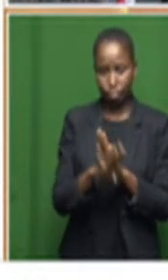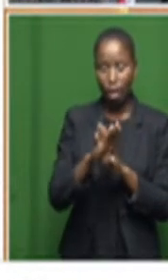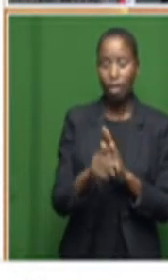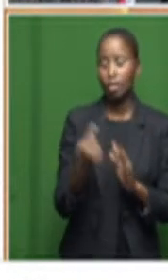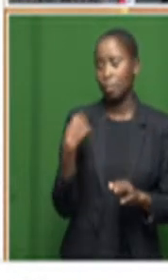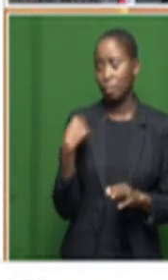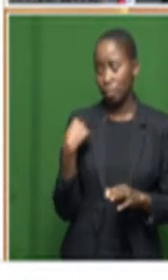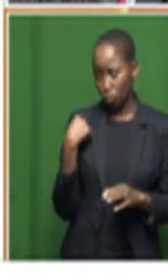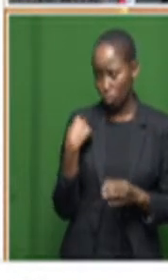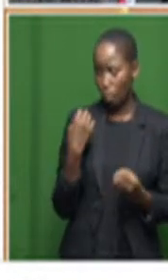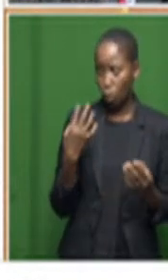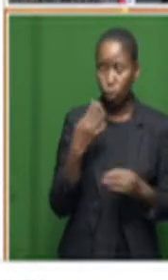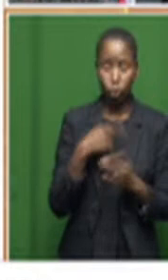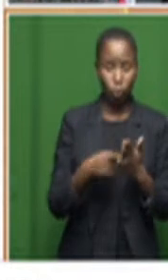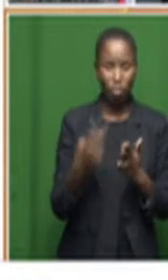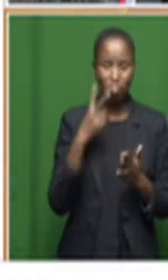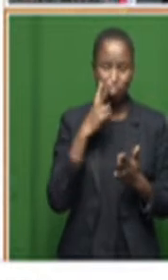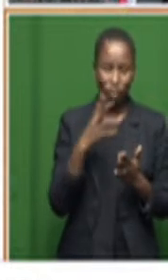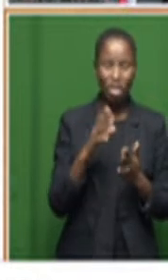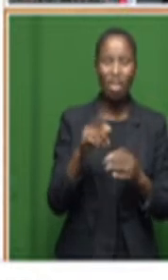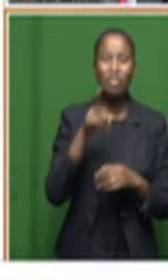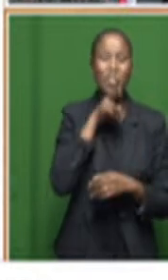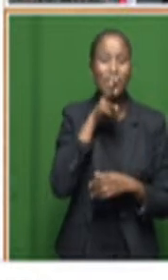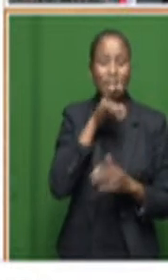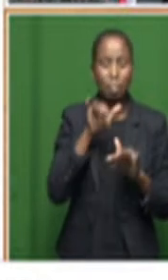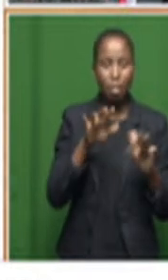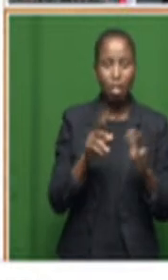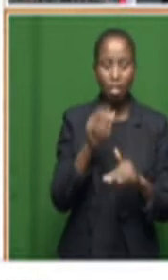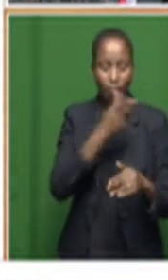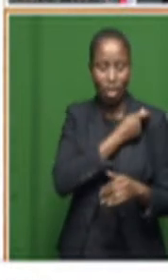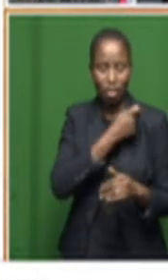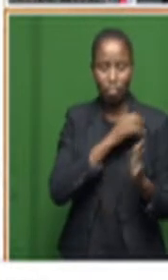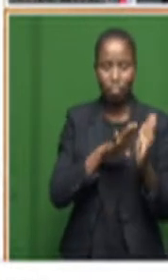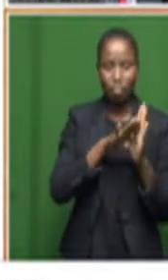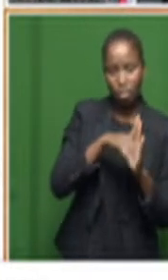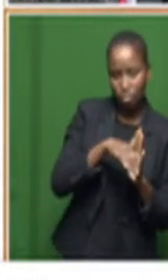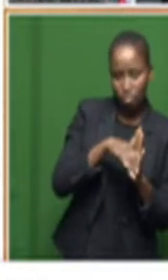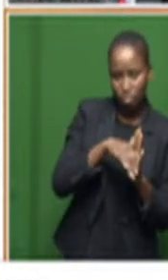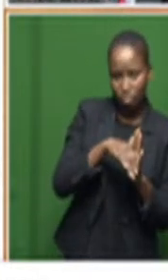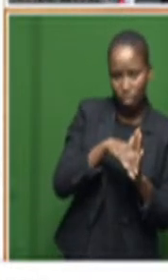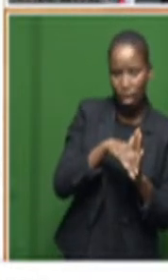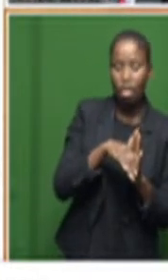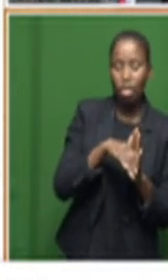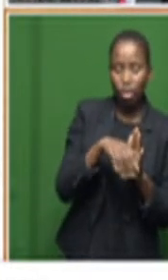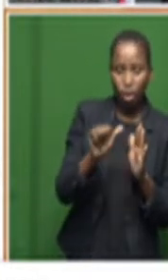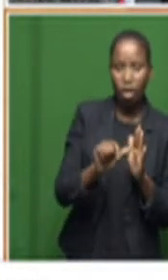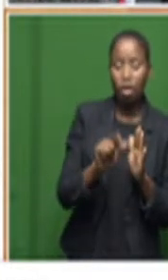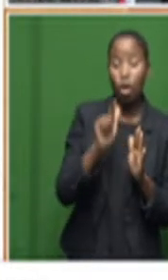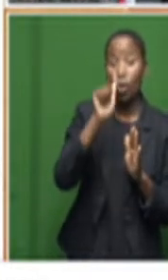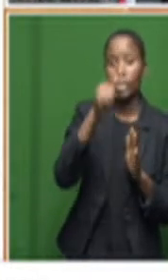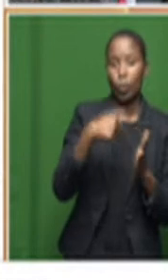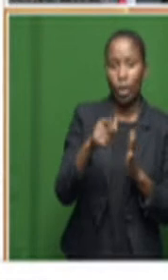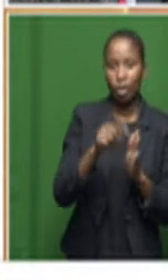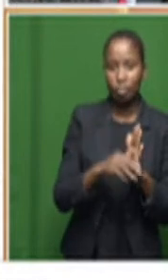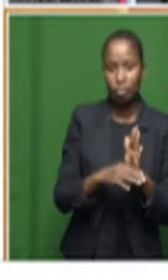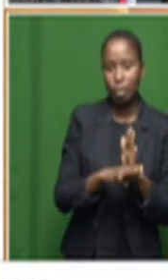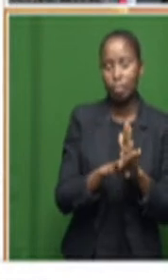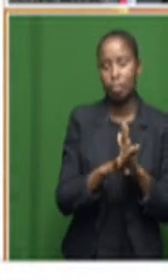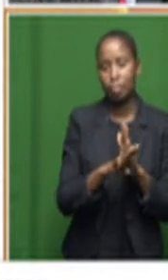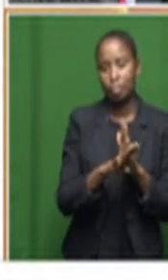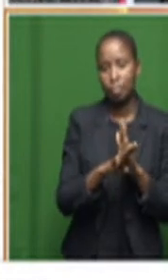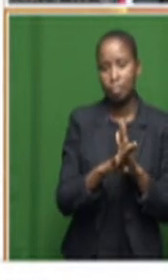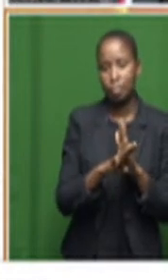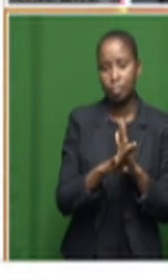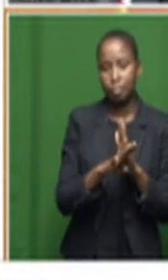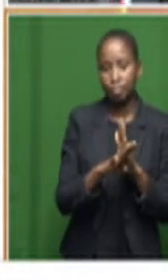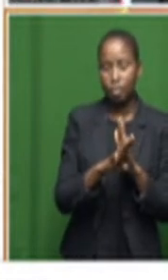decrease especially on Fridays, but now with this decrease in the last couple of weeks, while vaccines were getting back